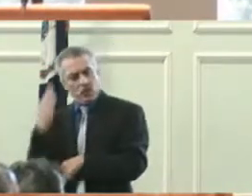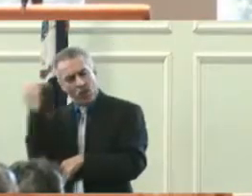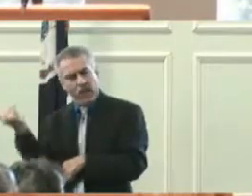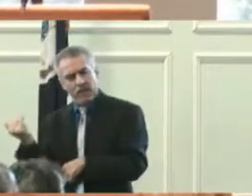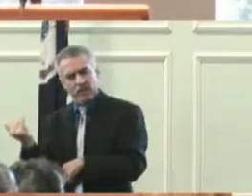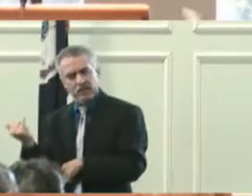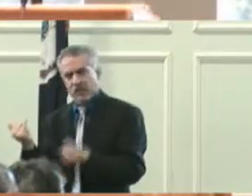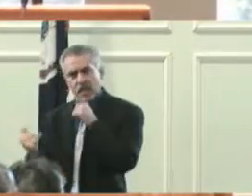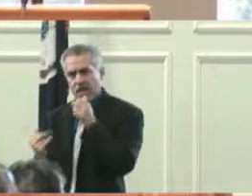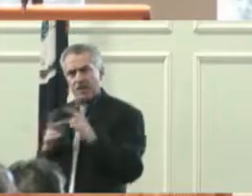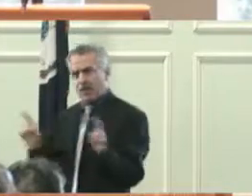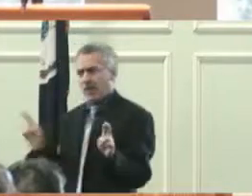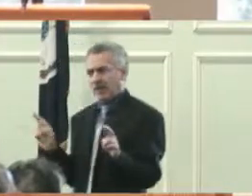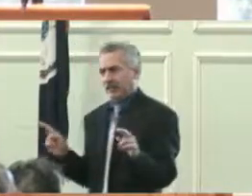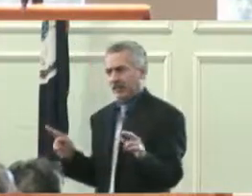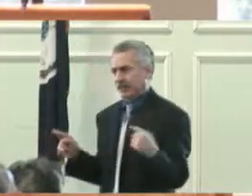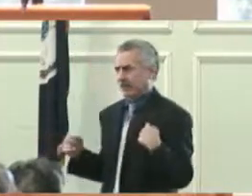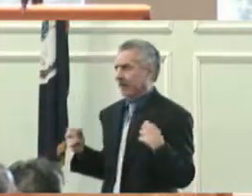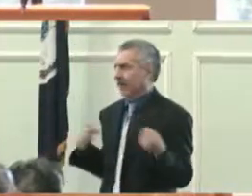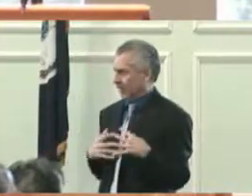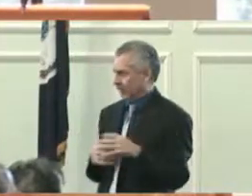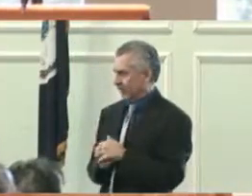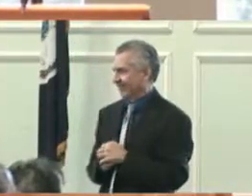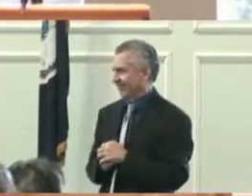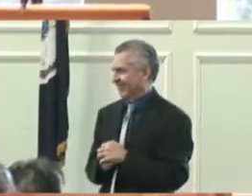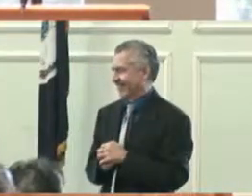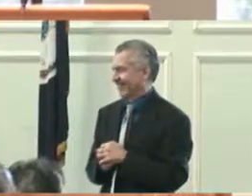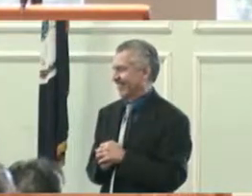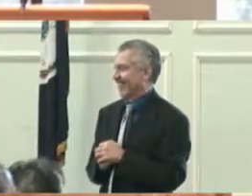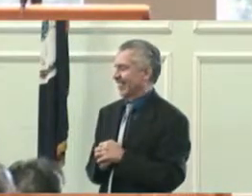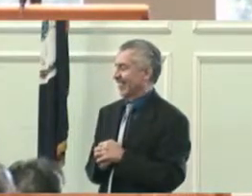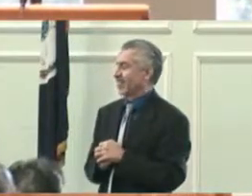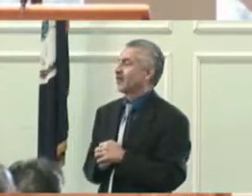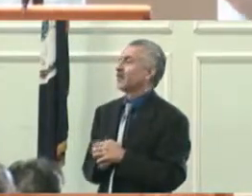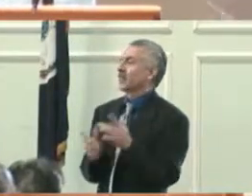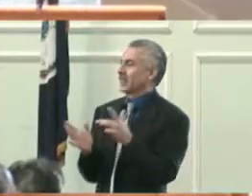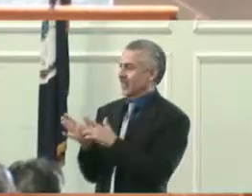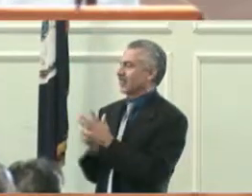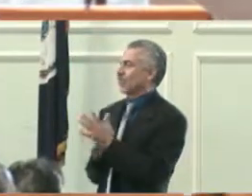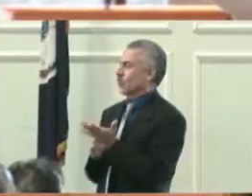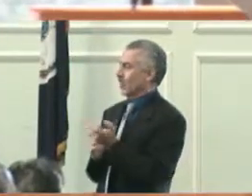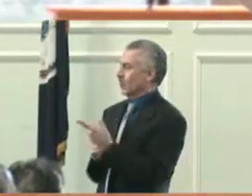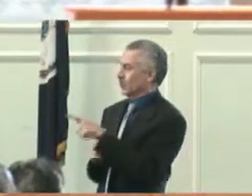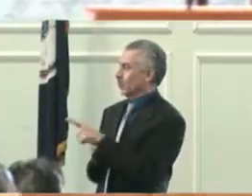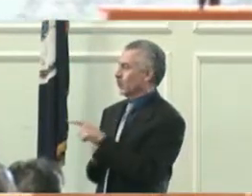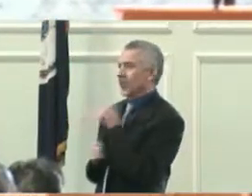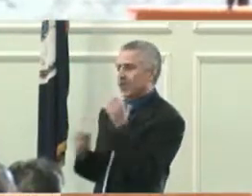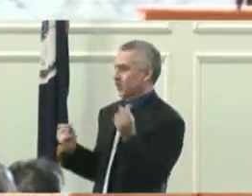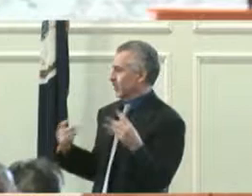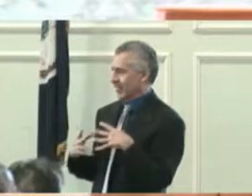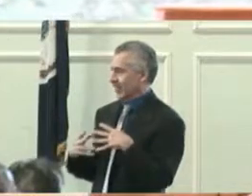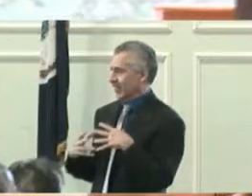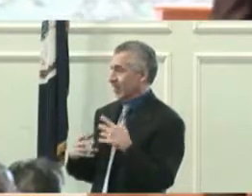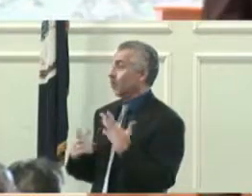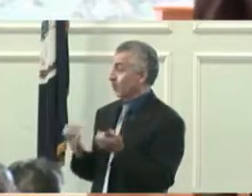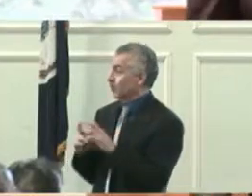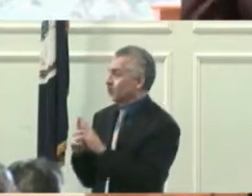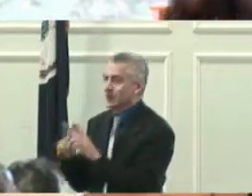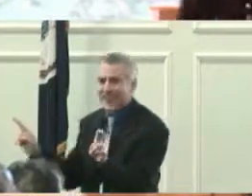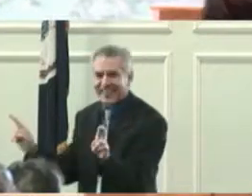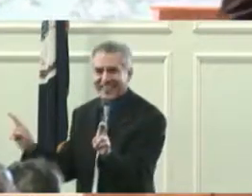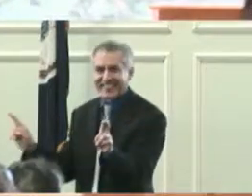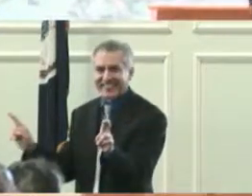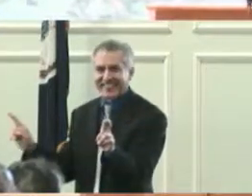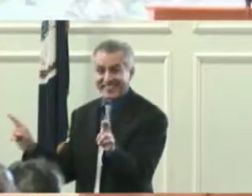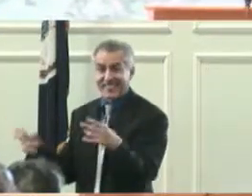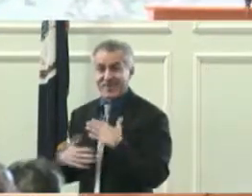I said, well, he wants us to get ready, amen? He wants us to be ready. And so the book of Daniel